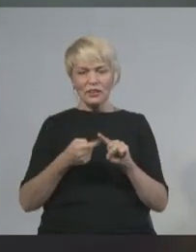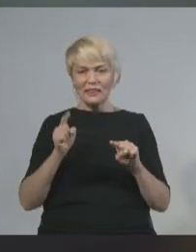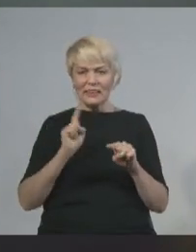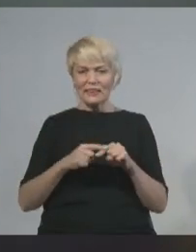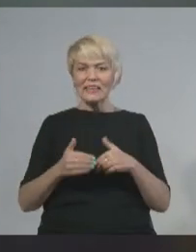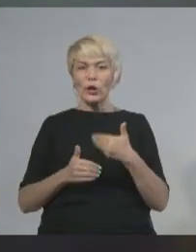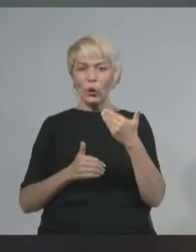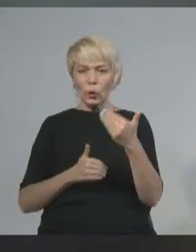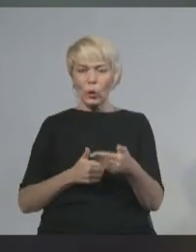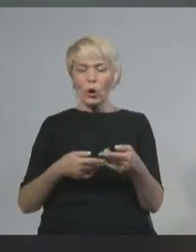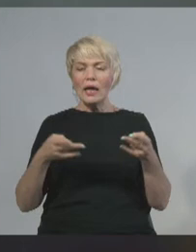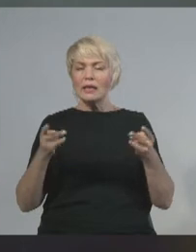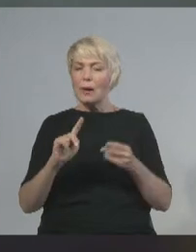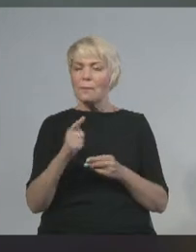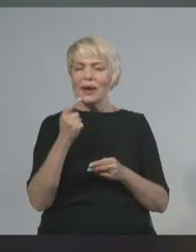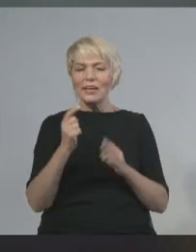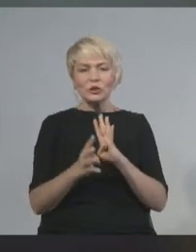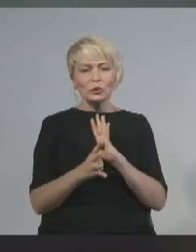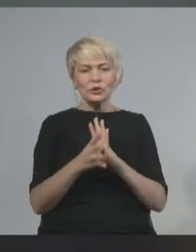take this step